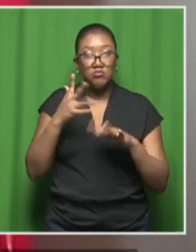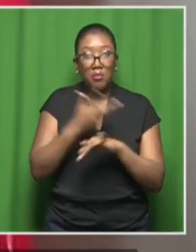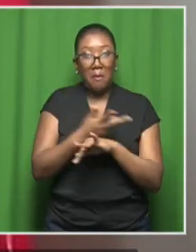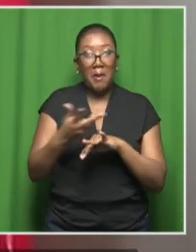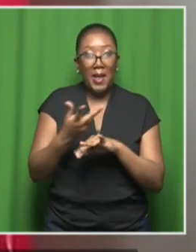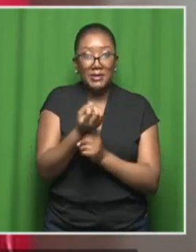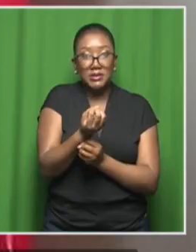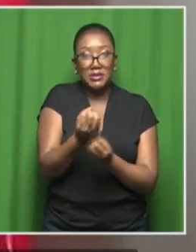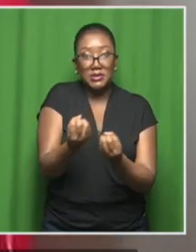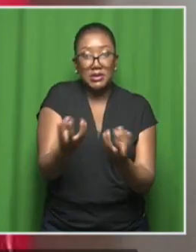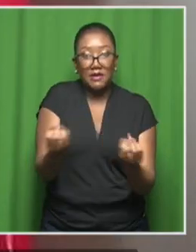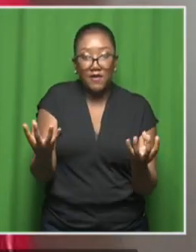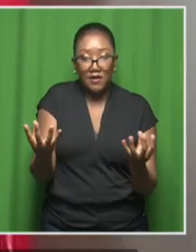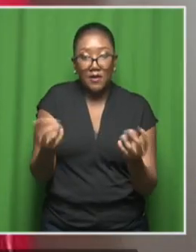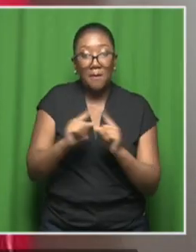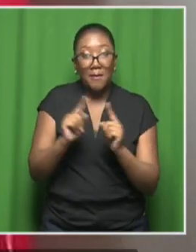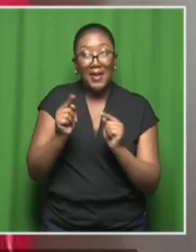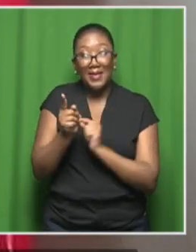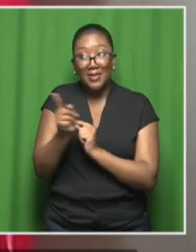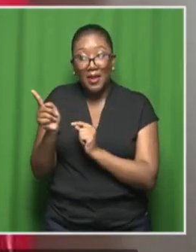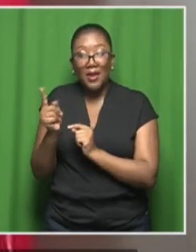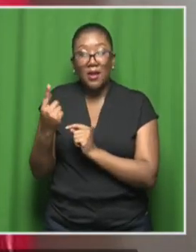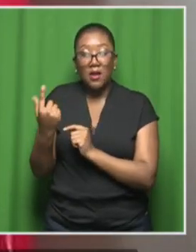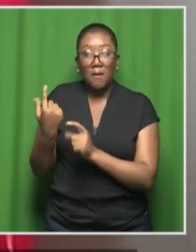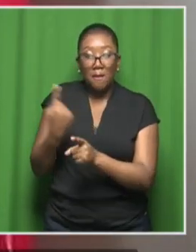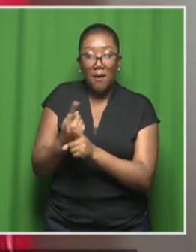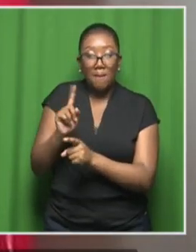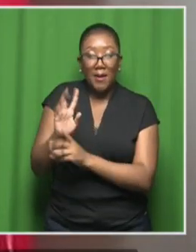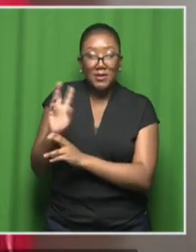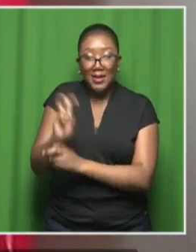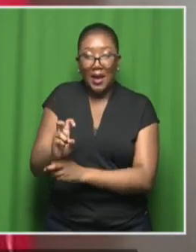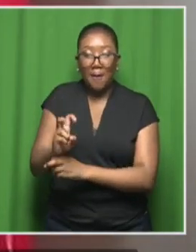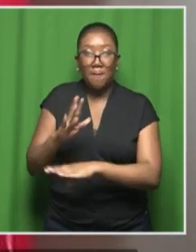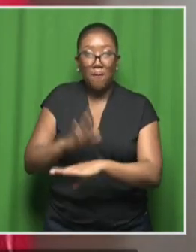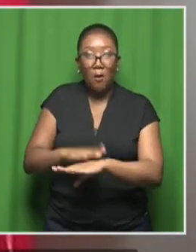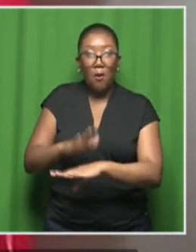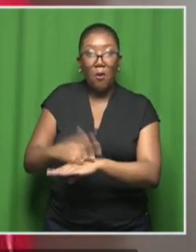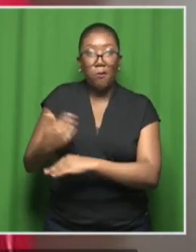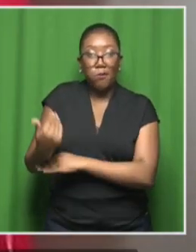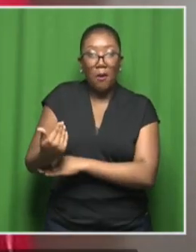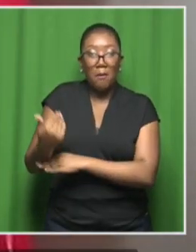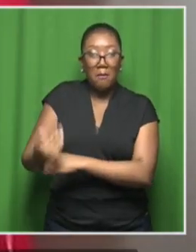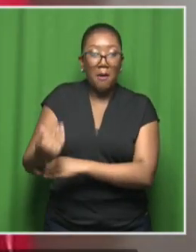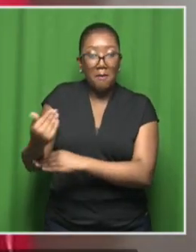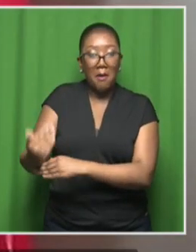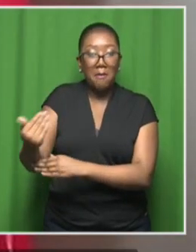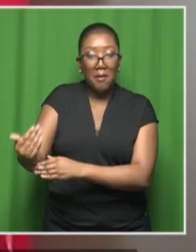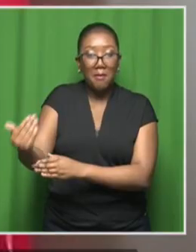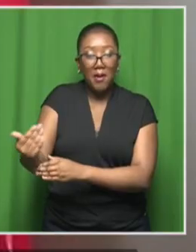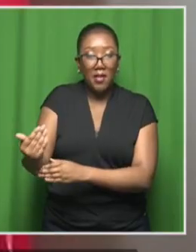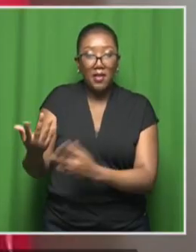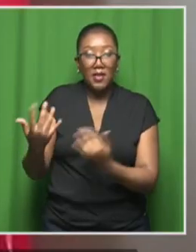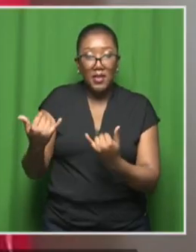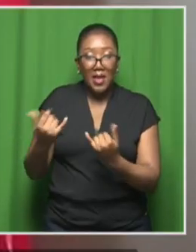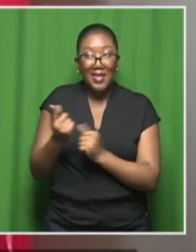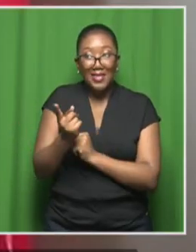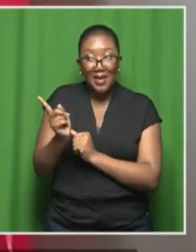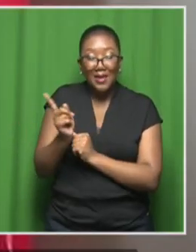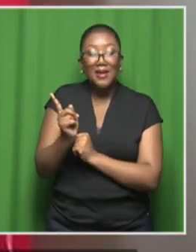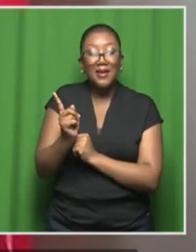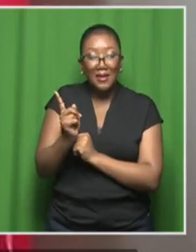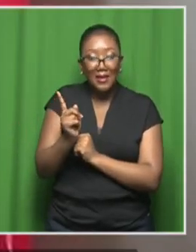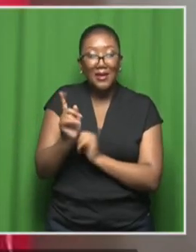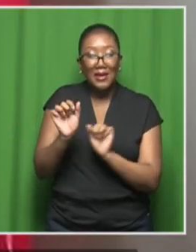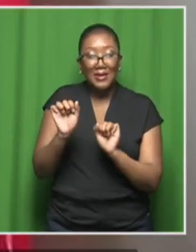your regular donors actually have to come more frequently. And in coming more frequently, that can also lead to